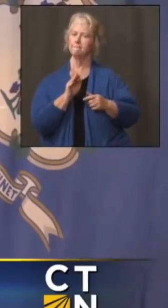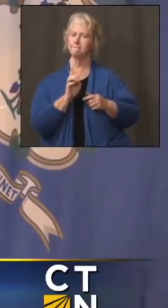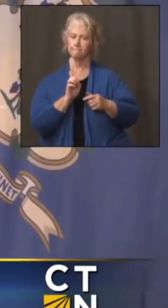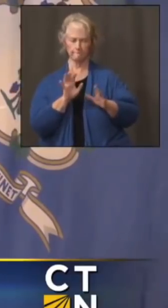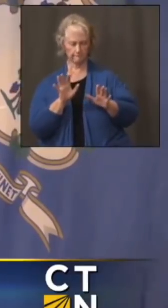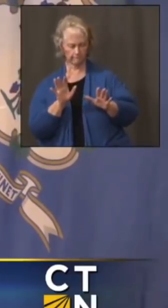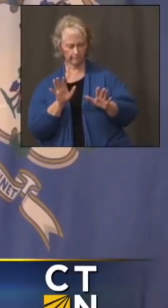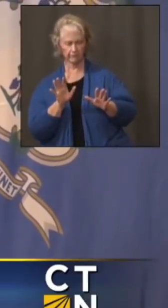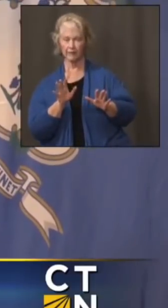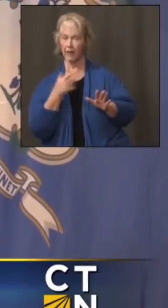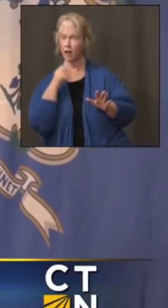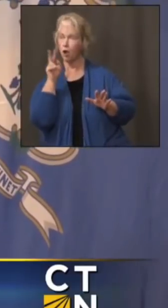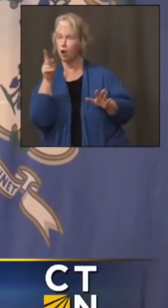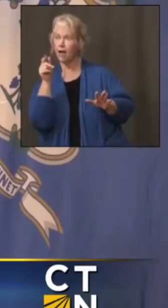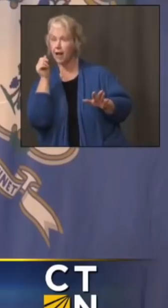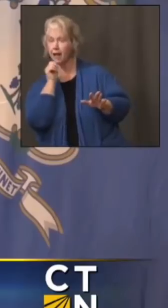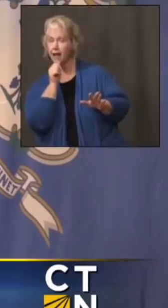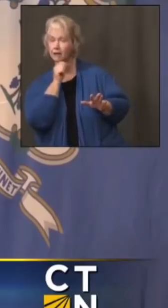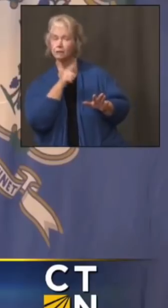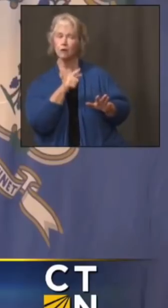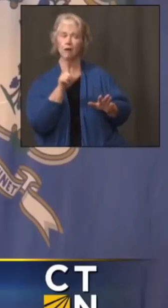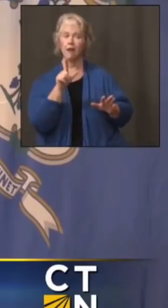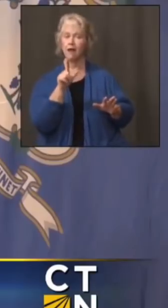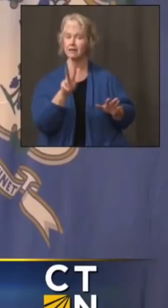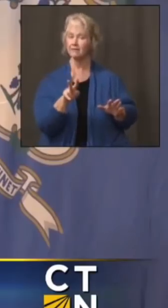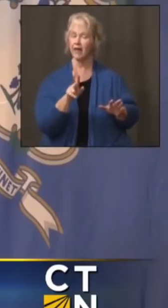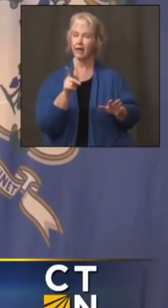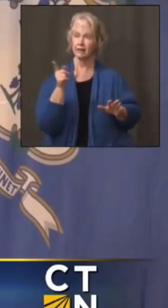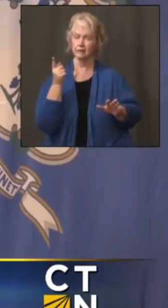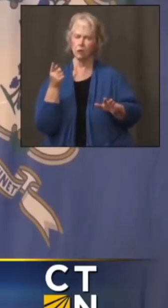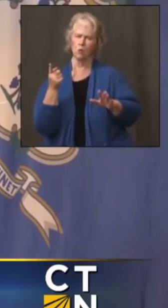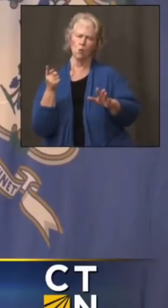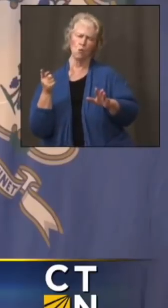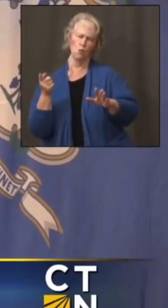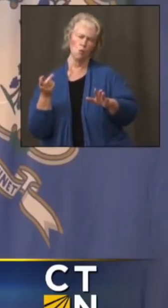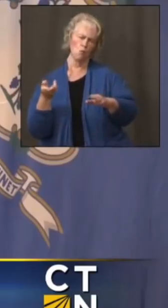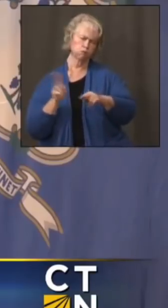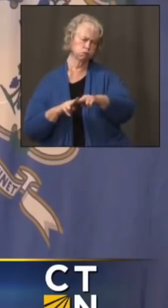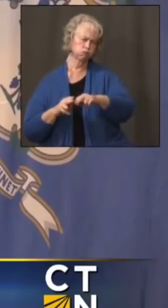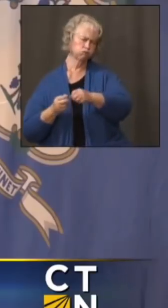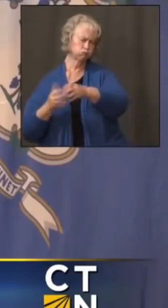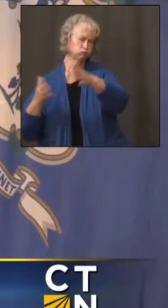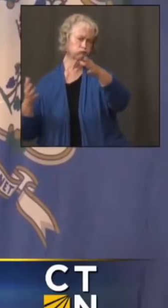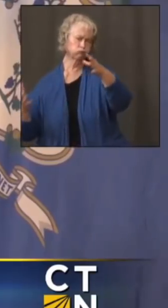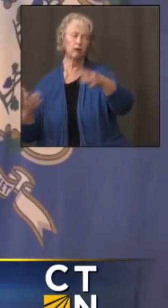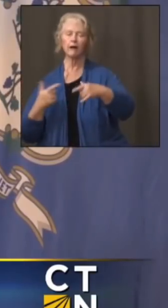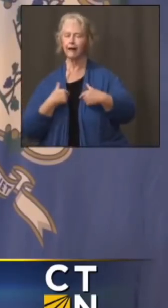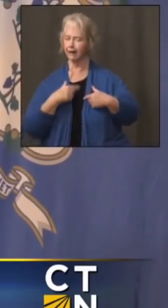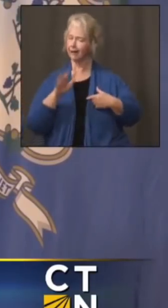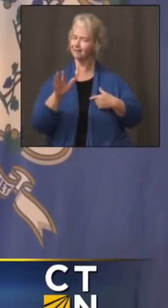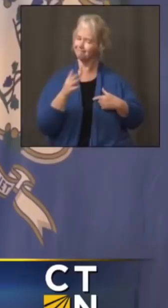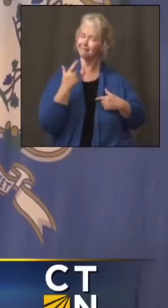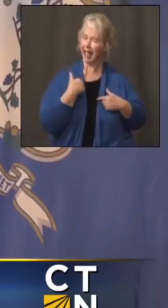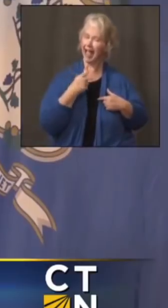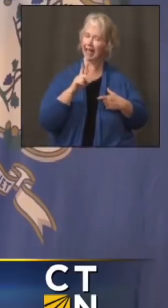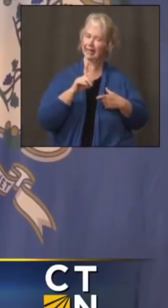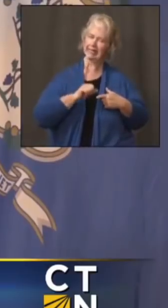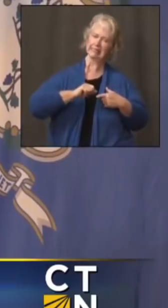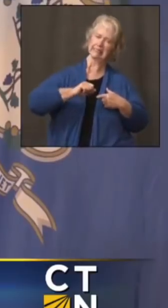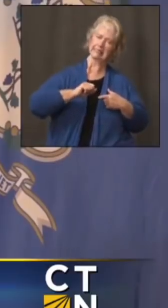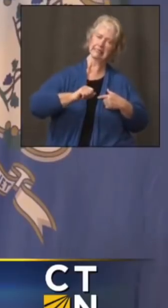I looked at Arizona, I've looked at Vegas, I've seen flare-ups at other casinos. As you know, I had some concerns about opening the